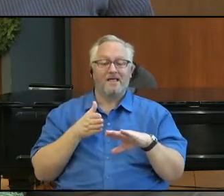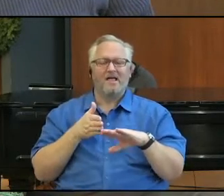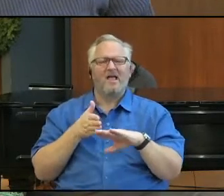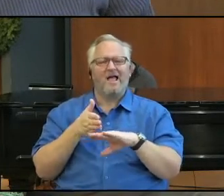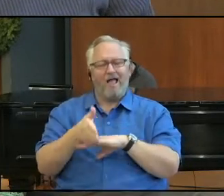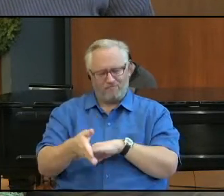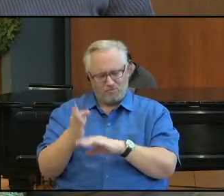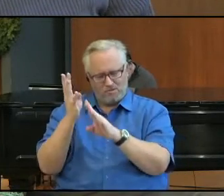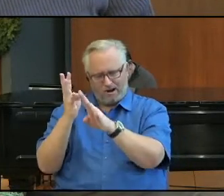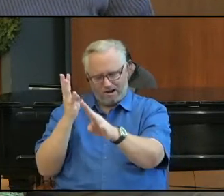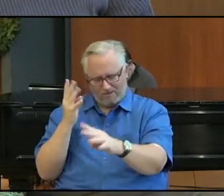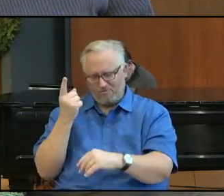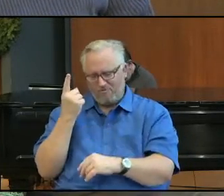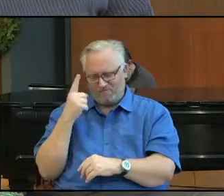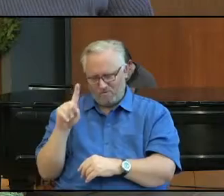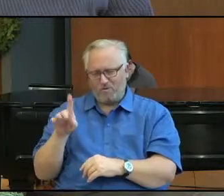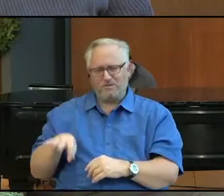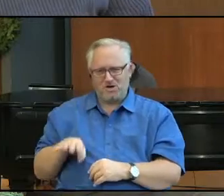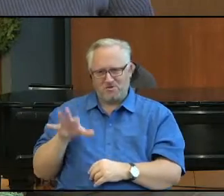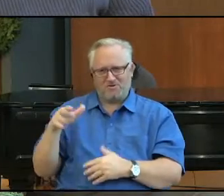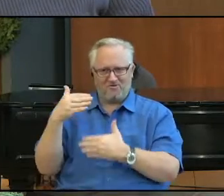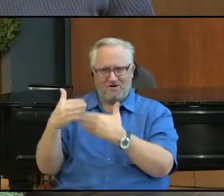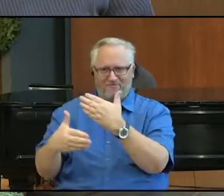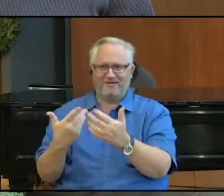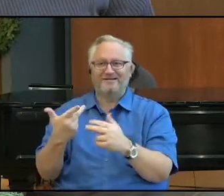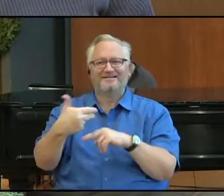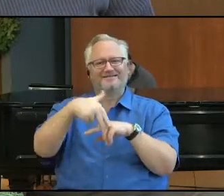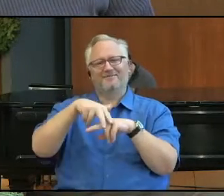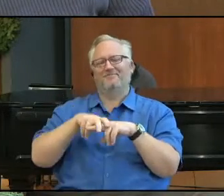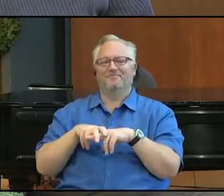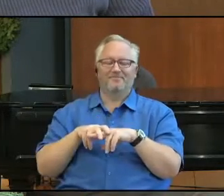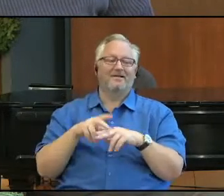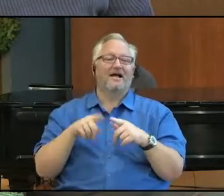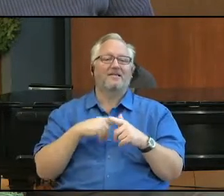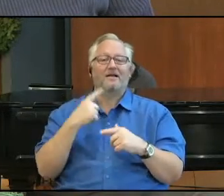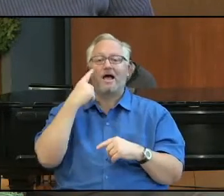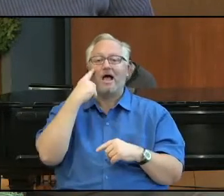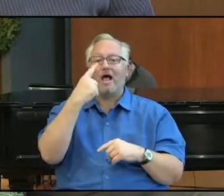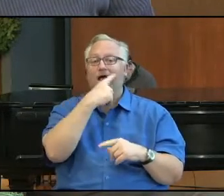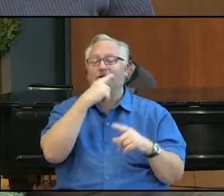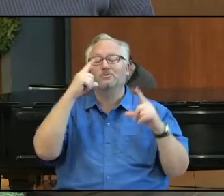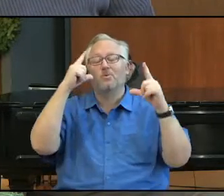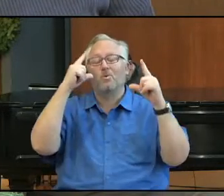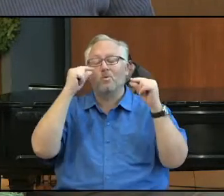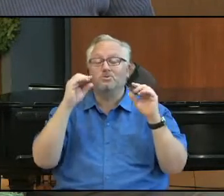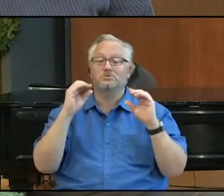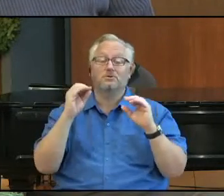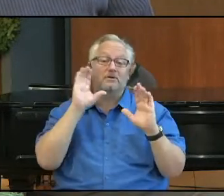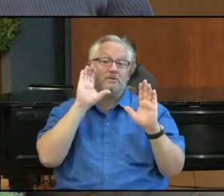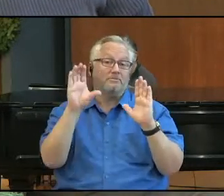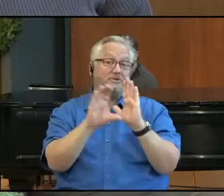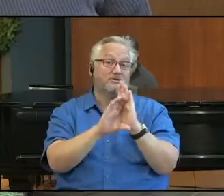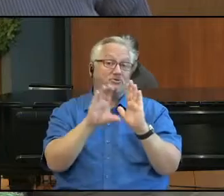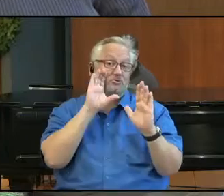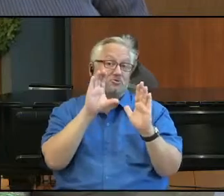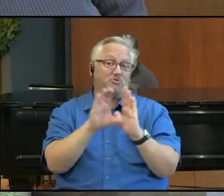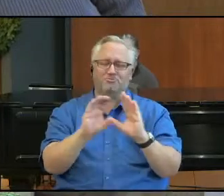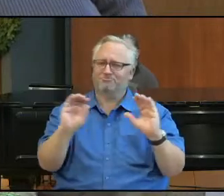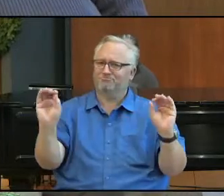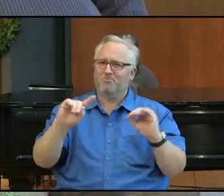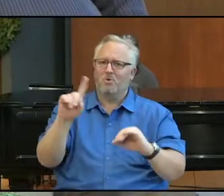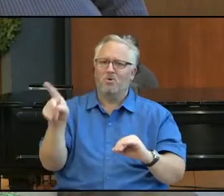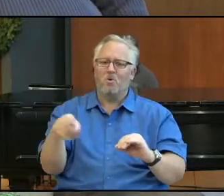line up for the generosity offering. You are invited to sit down and close your eyes. There are no images, just